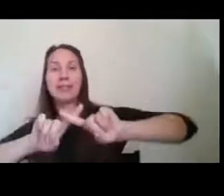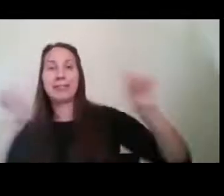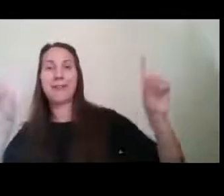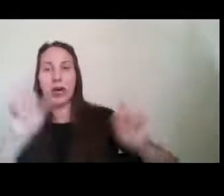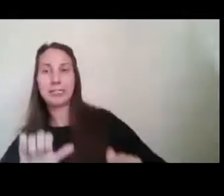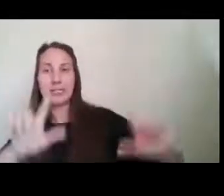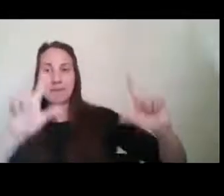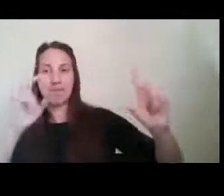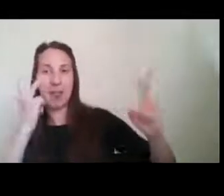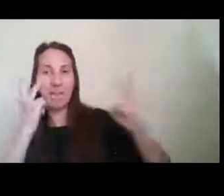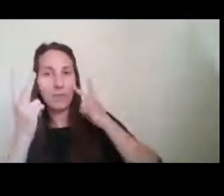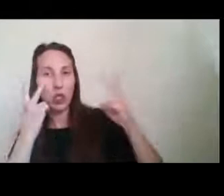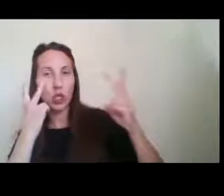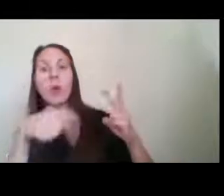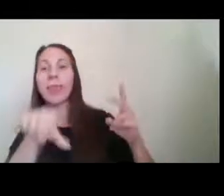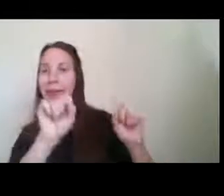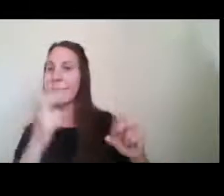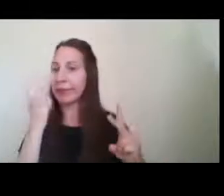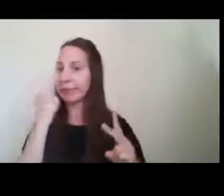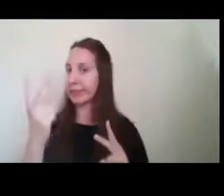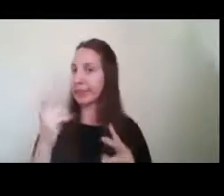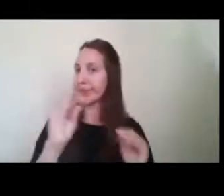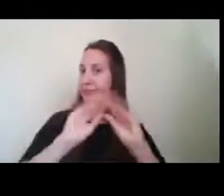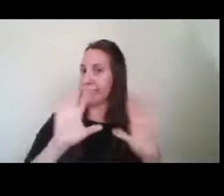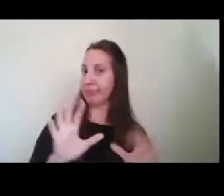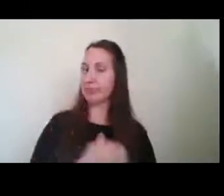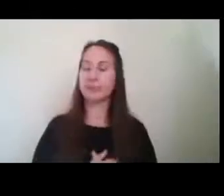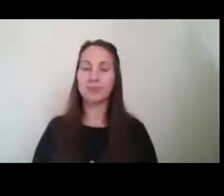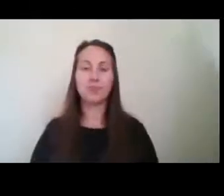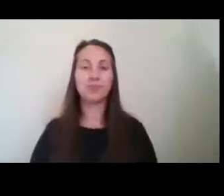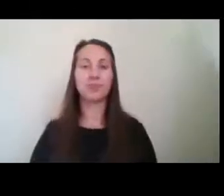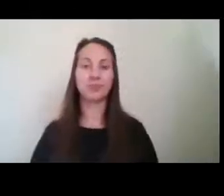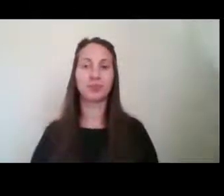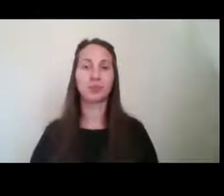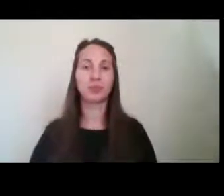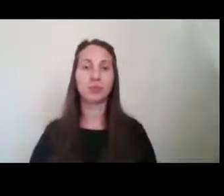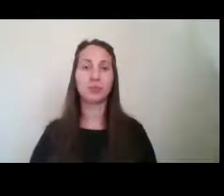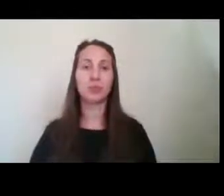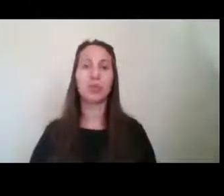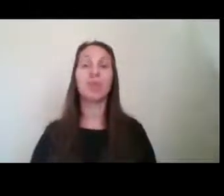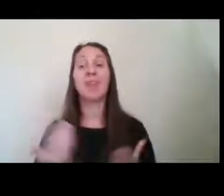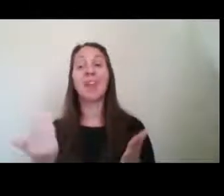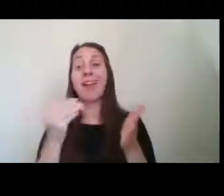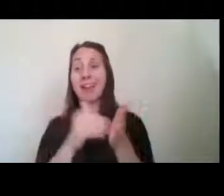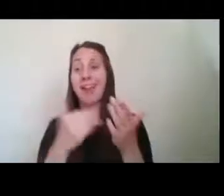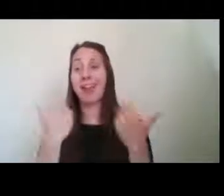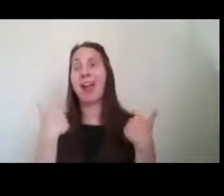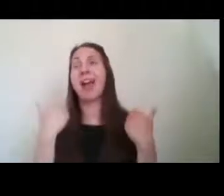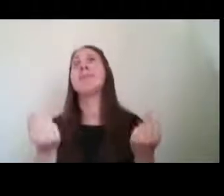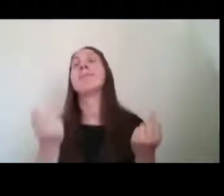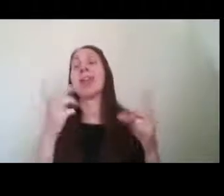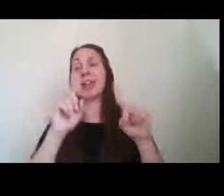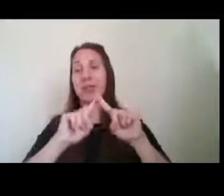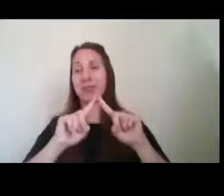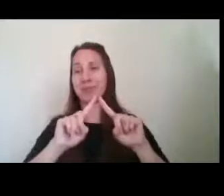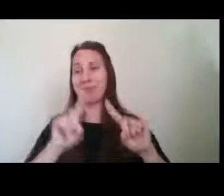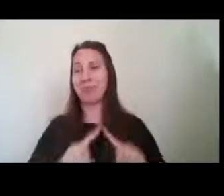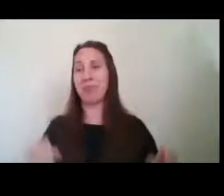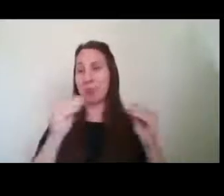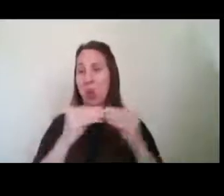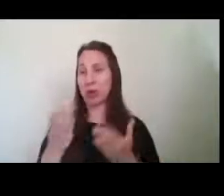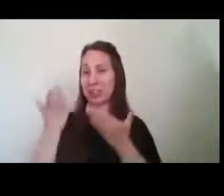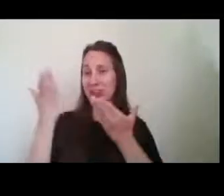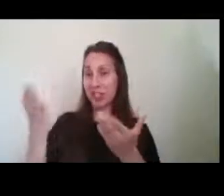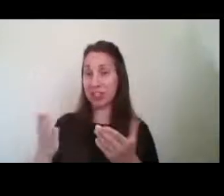and what they're currently interacting with. So again, I have many more actionable suggestions, but hopefully these are some that you can